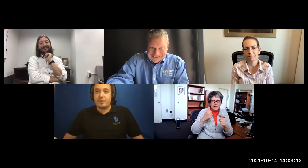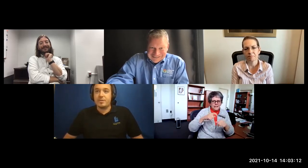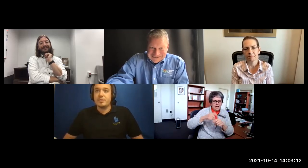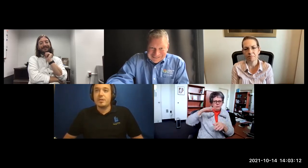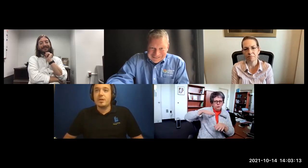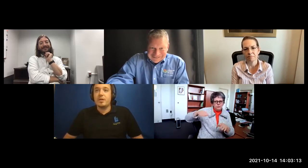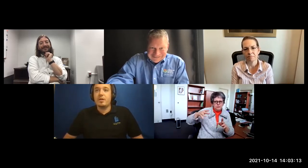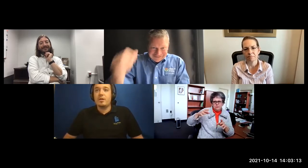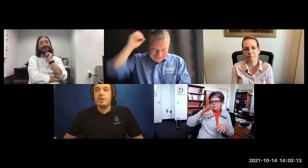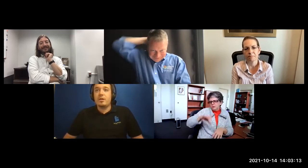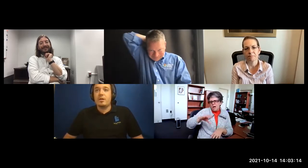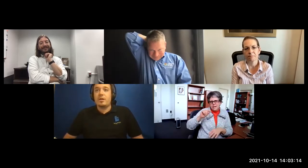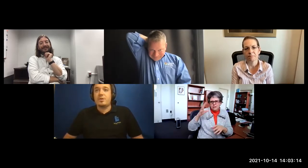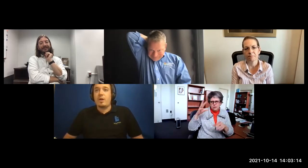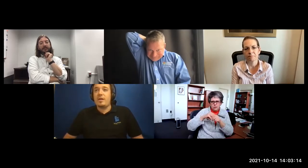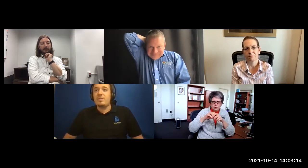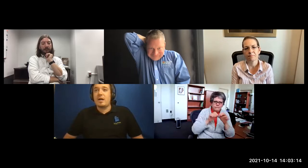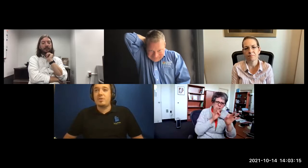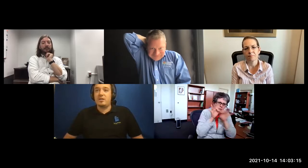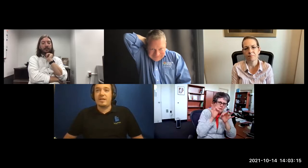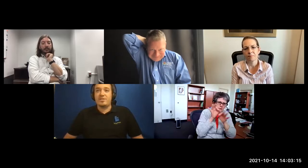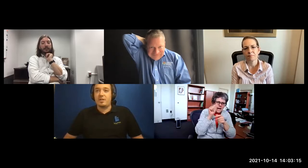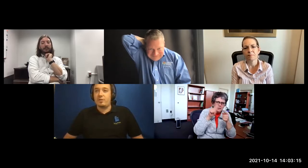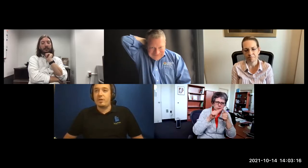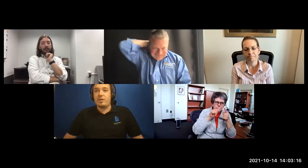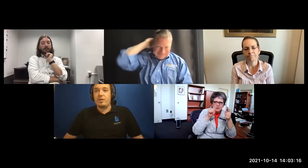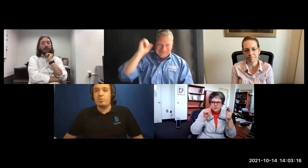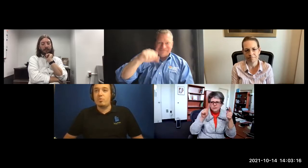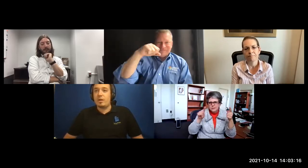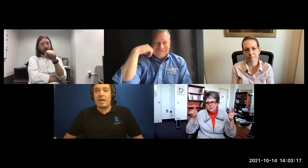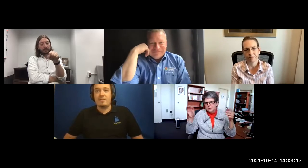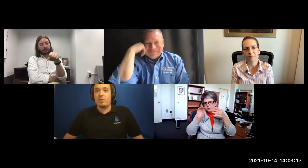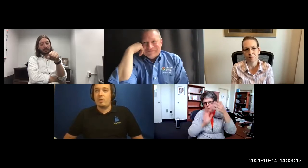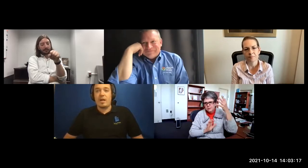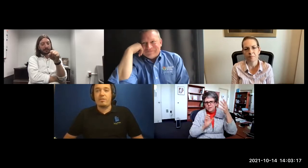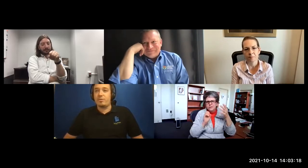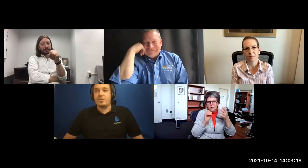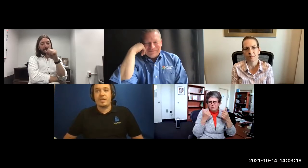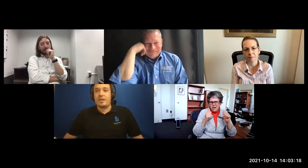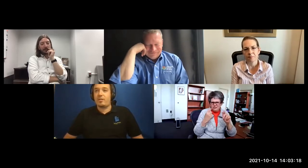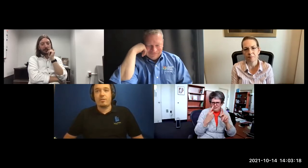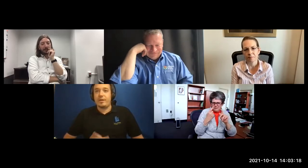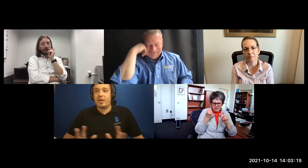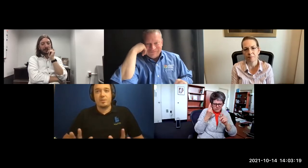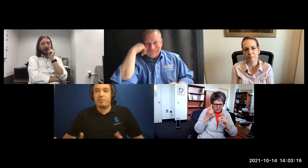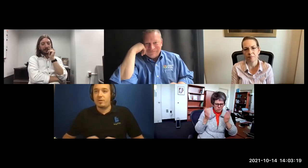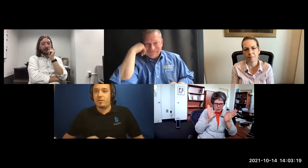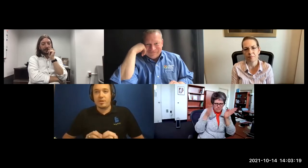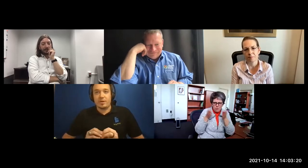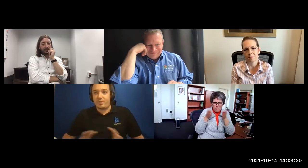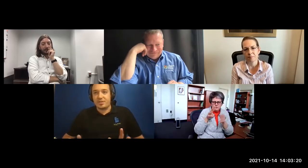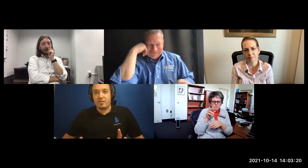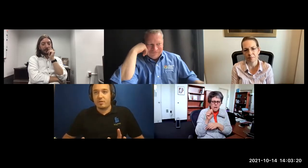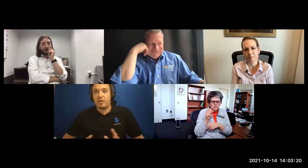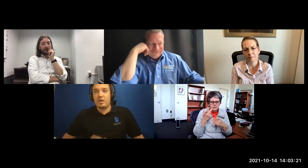my experience. And so anytime child data is included, you really have to go A through Z 3 times over to